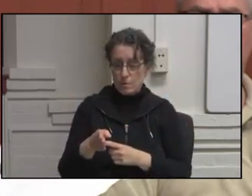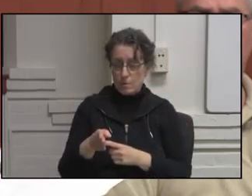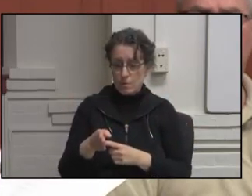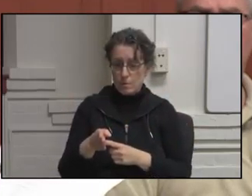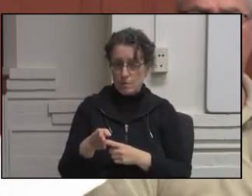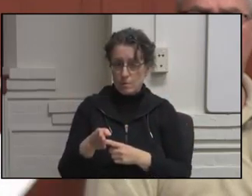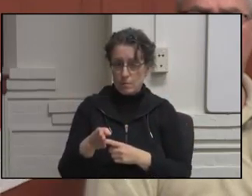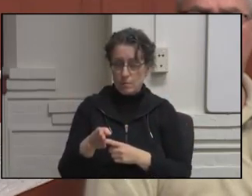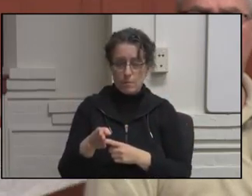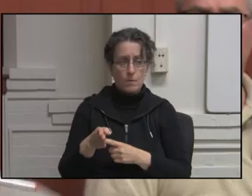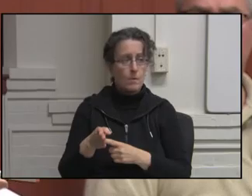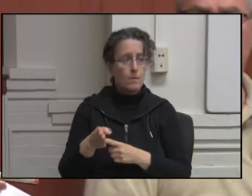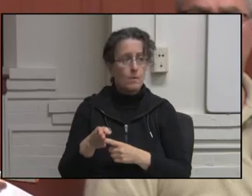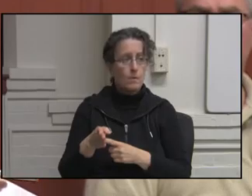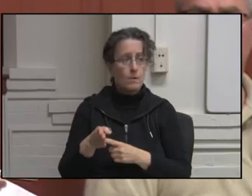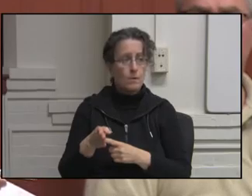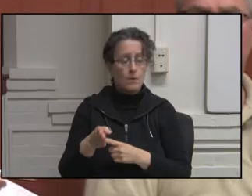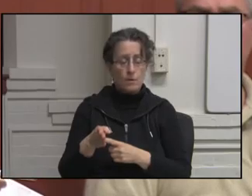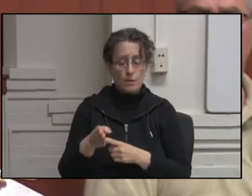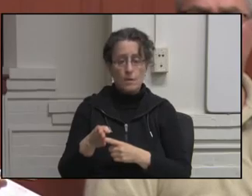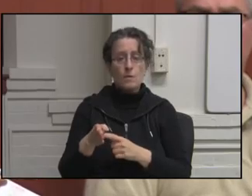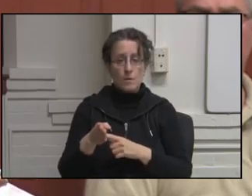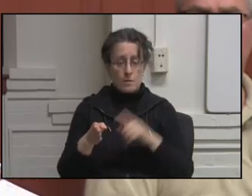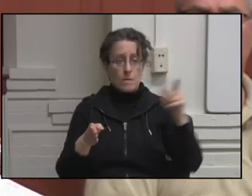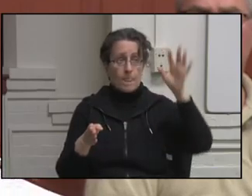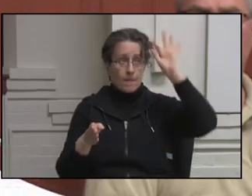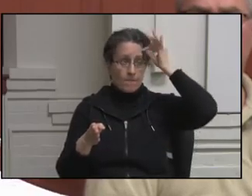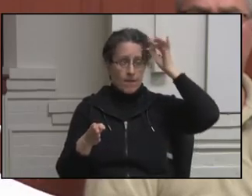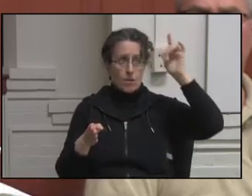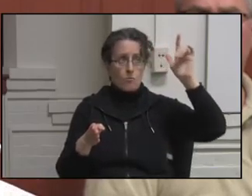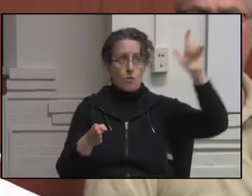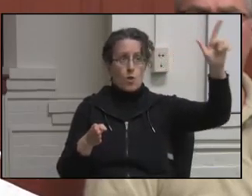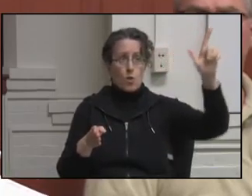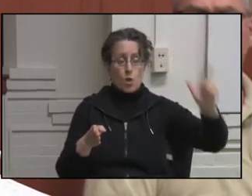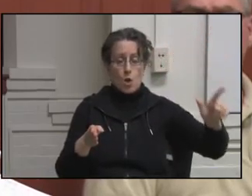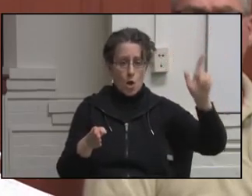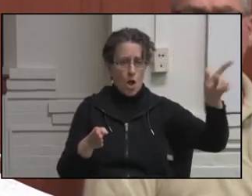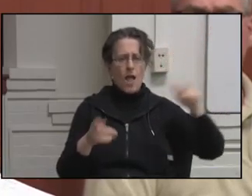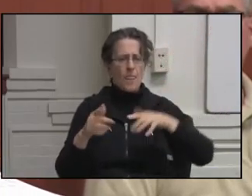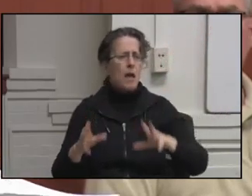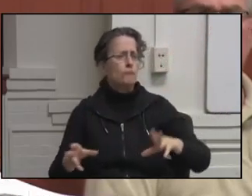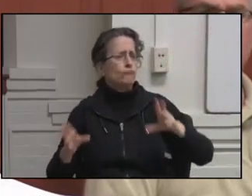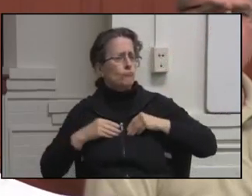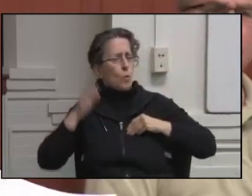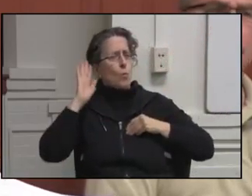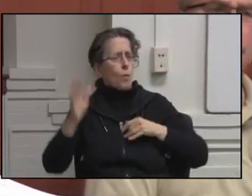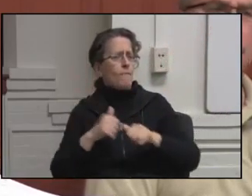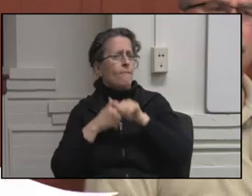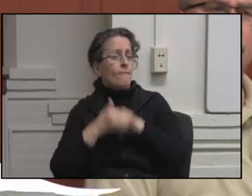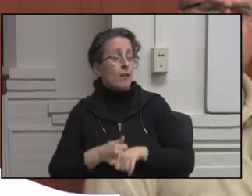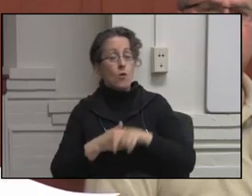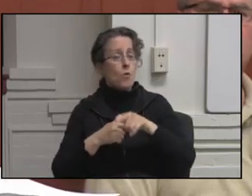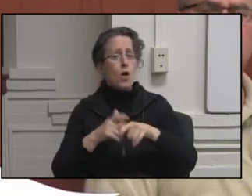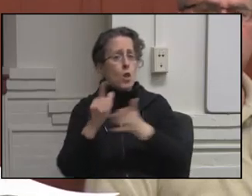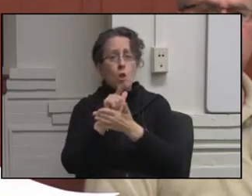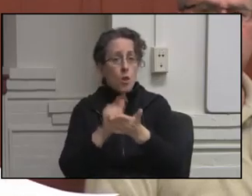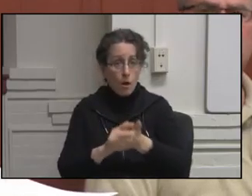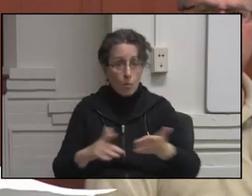with a federal law to arrest people without any